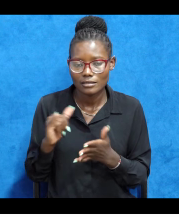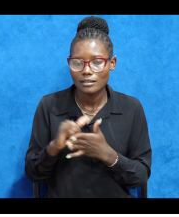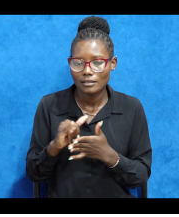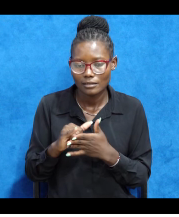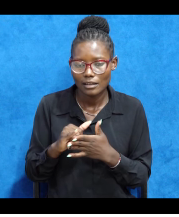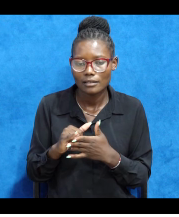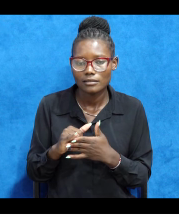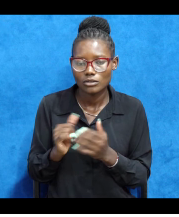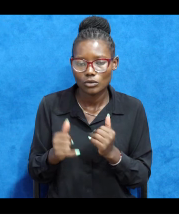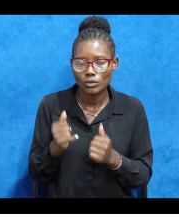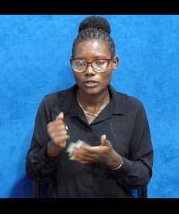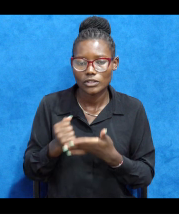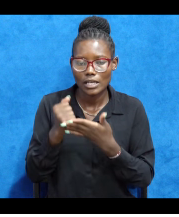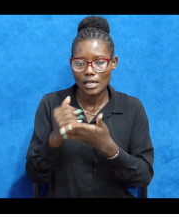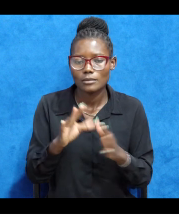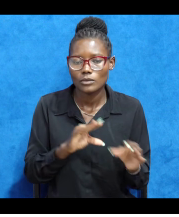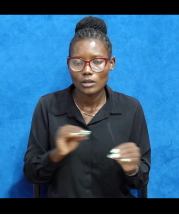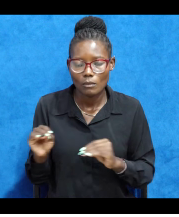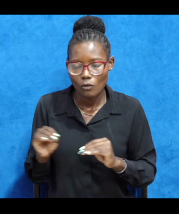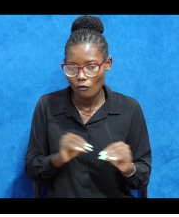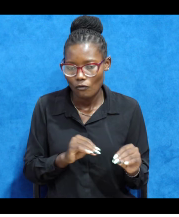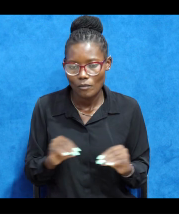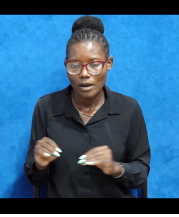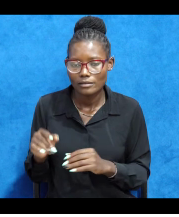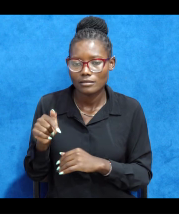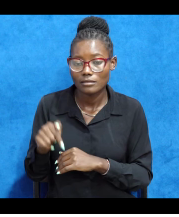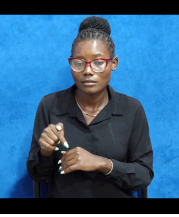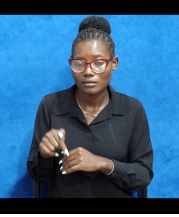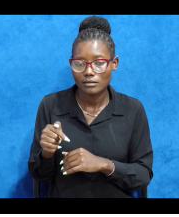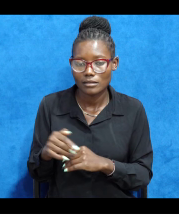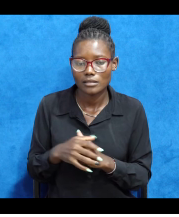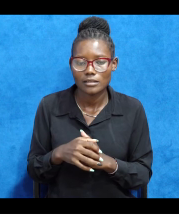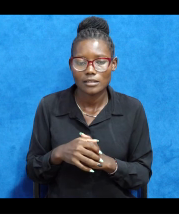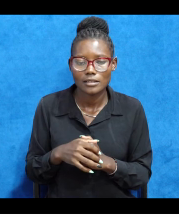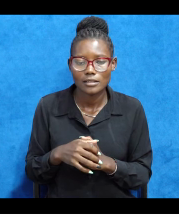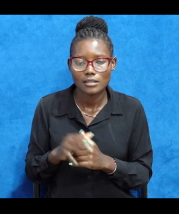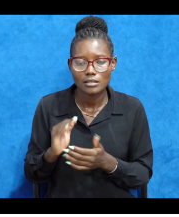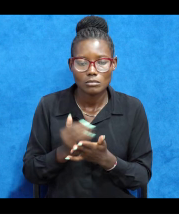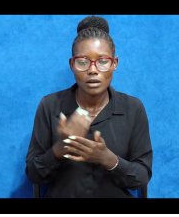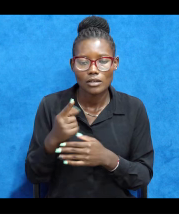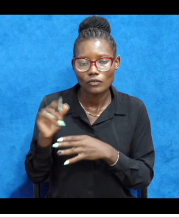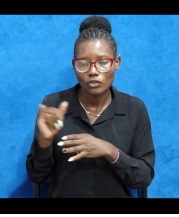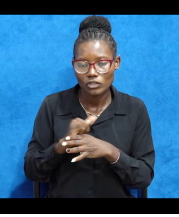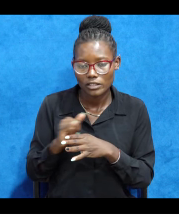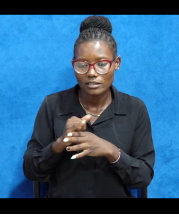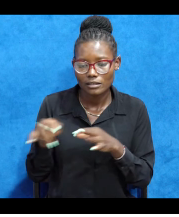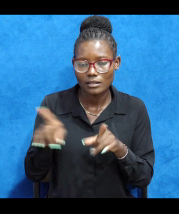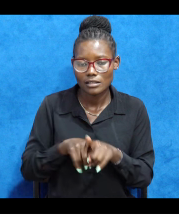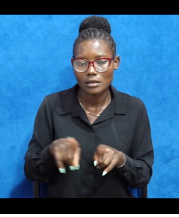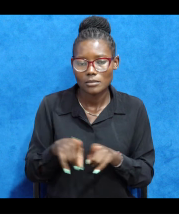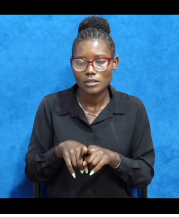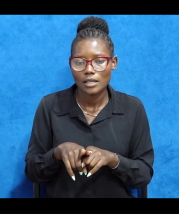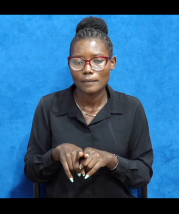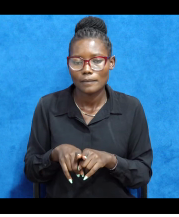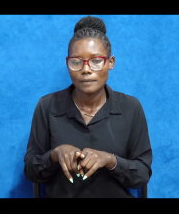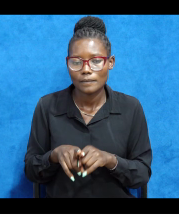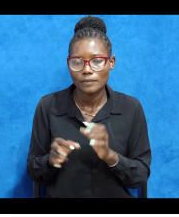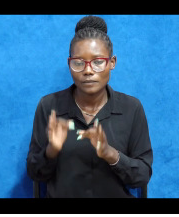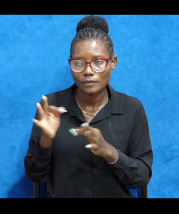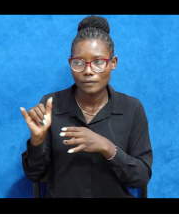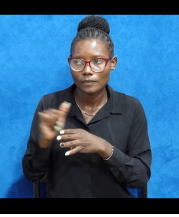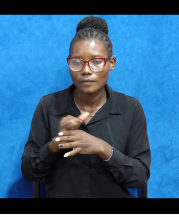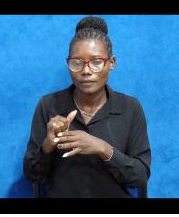altered force production. We want them to be just a little bit stronger. So we'll do some heavier pulls. We'll do some squats,